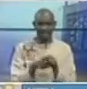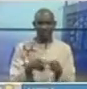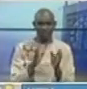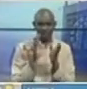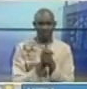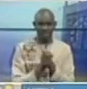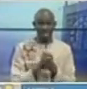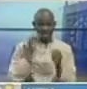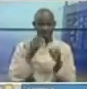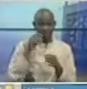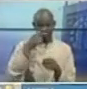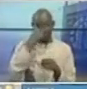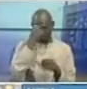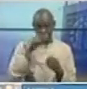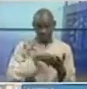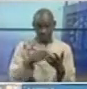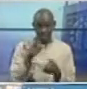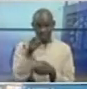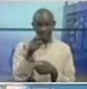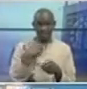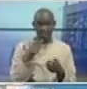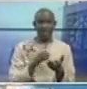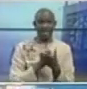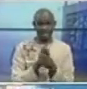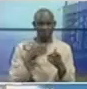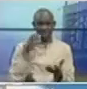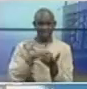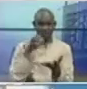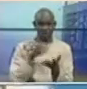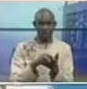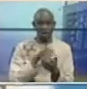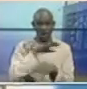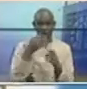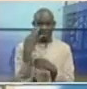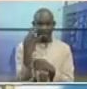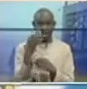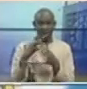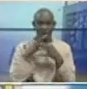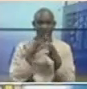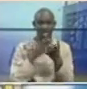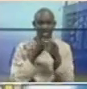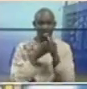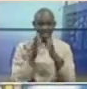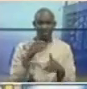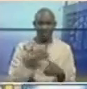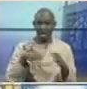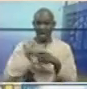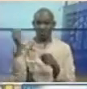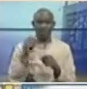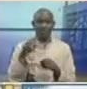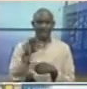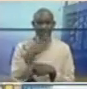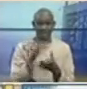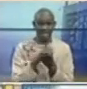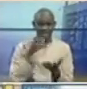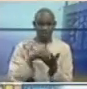Failure by Wetangula to recapture the Bungoma seat would lead to a situation where all three CORD leaders would be out of parliament, a